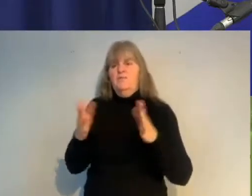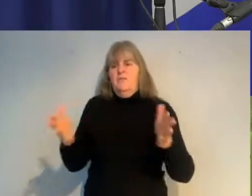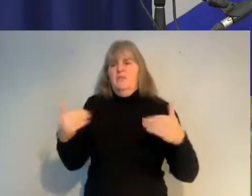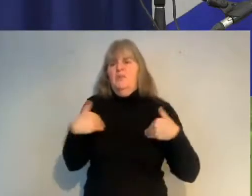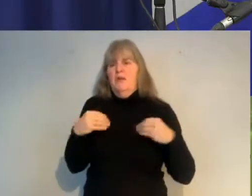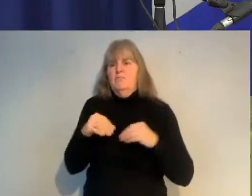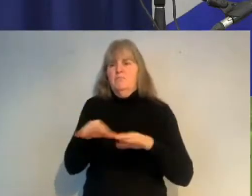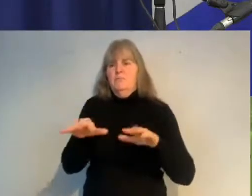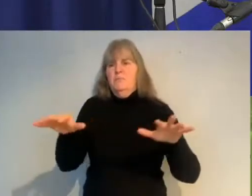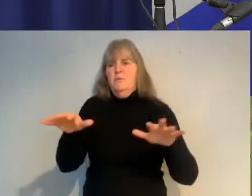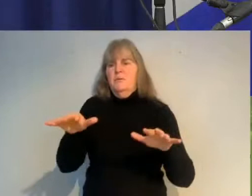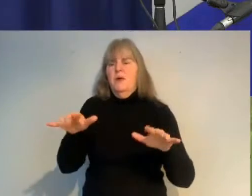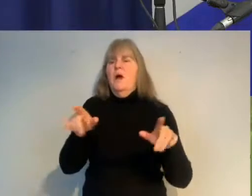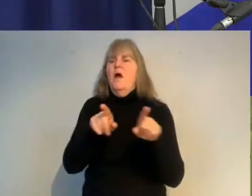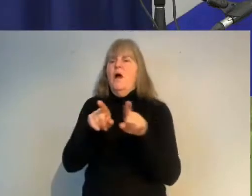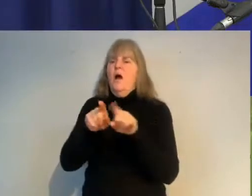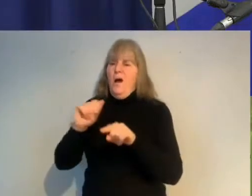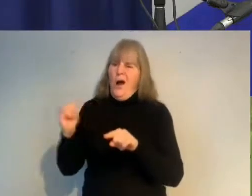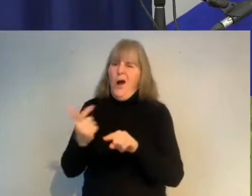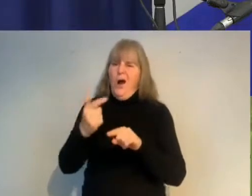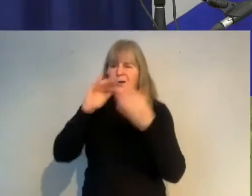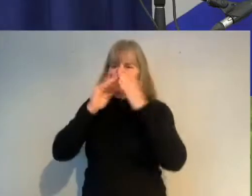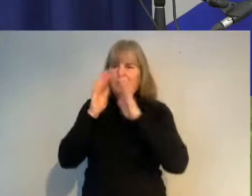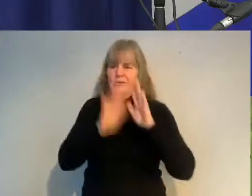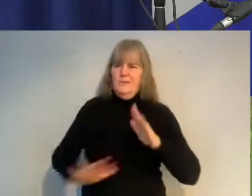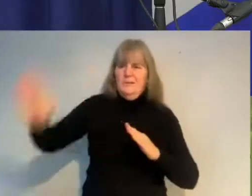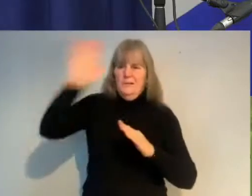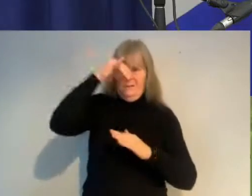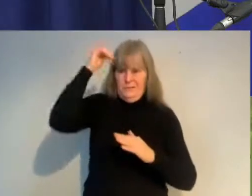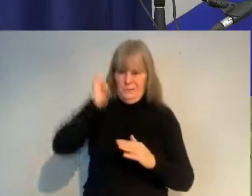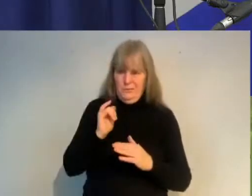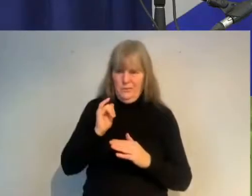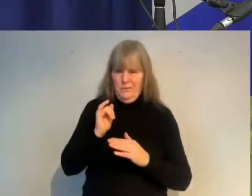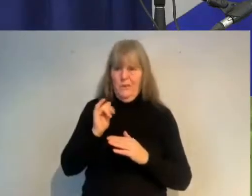And people would be wise to use their COVID sense